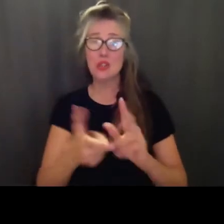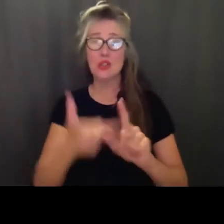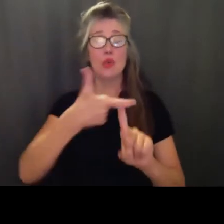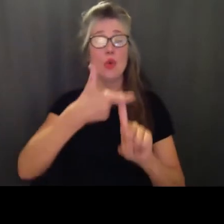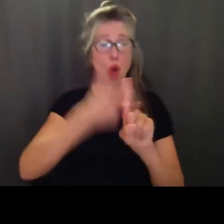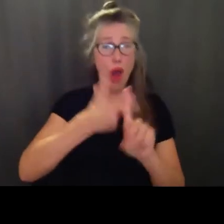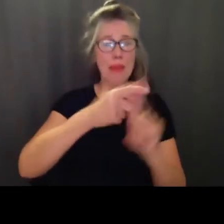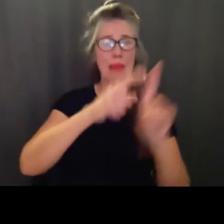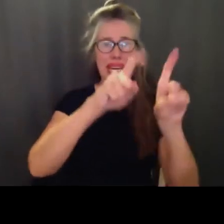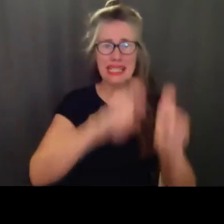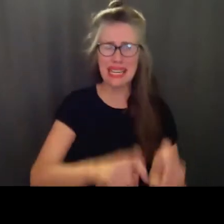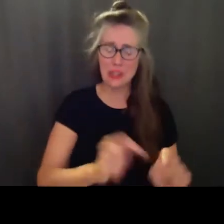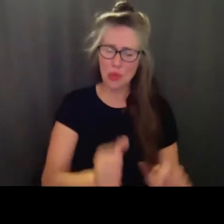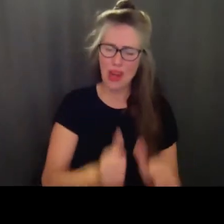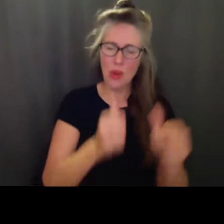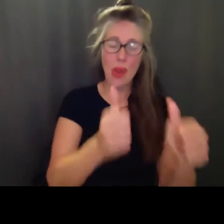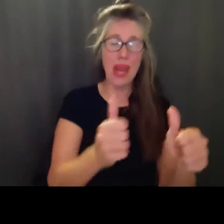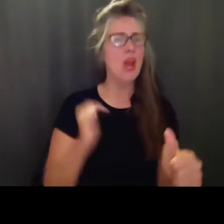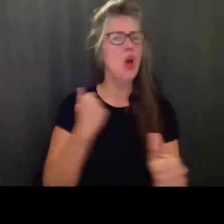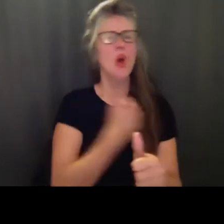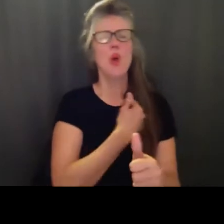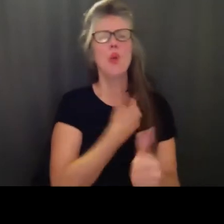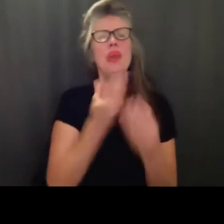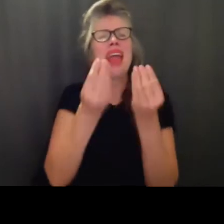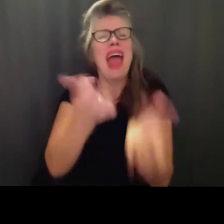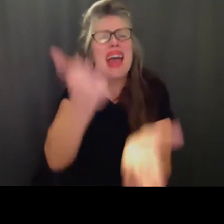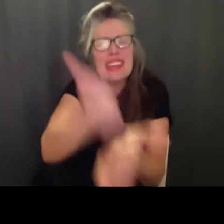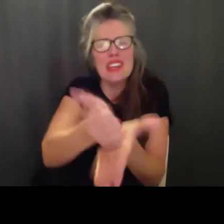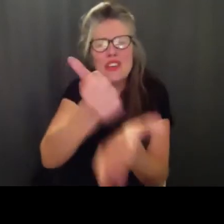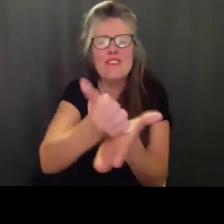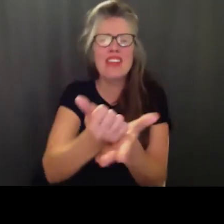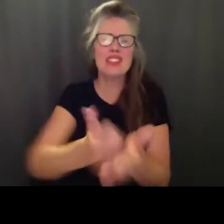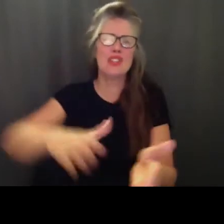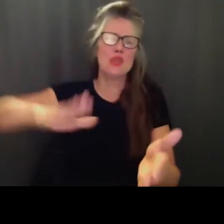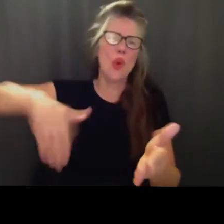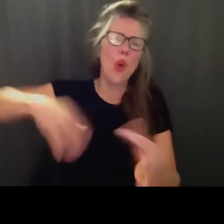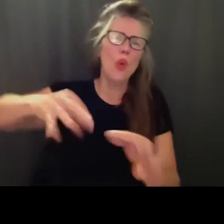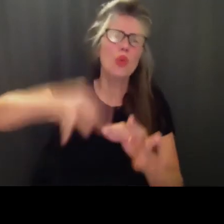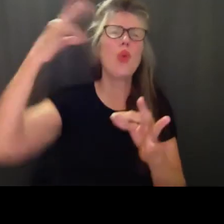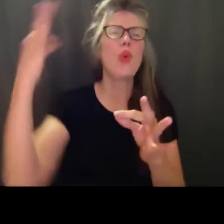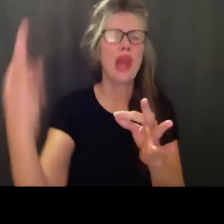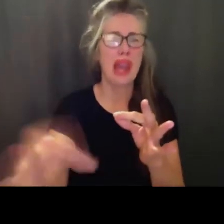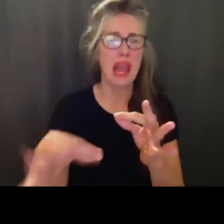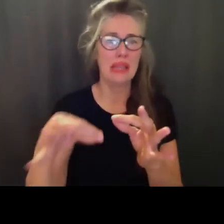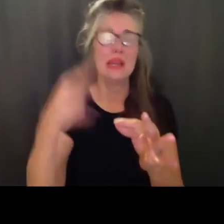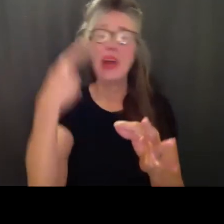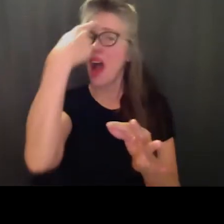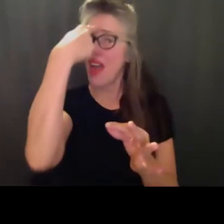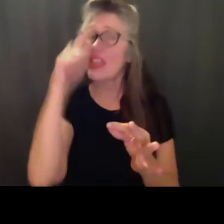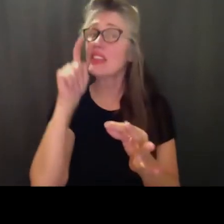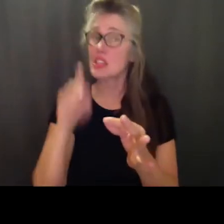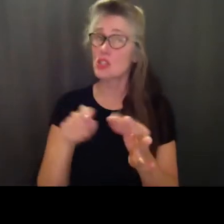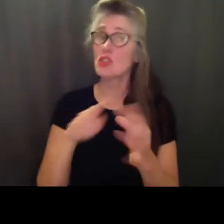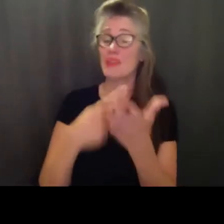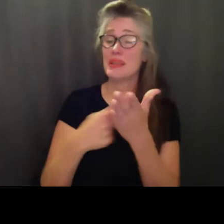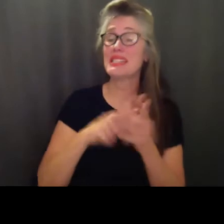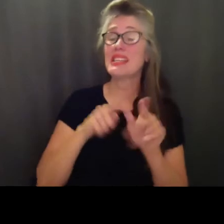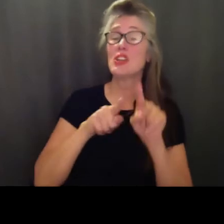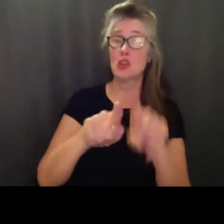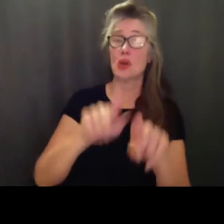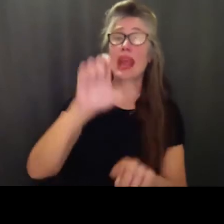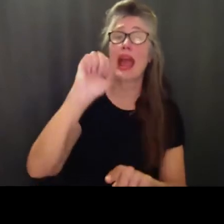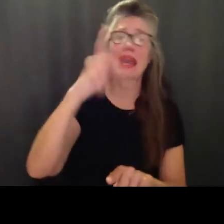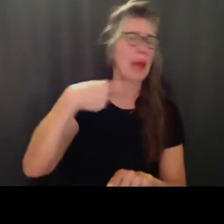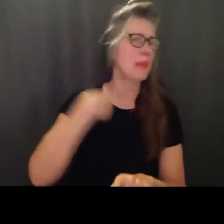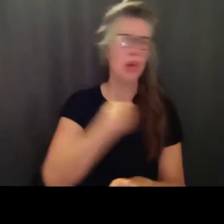Our interventions are too late in this district. And these all should have come up at the LCAP because we are not effective